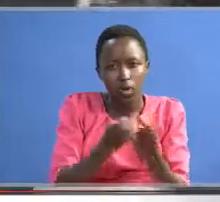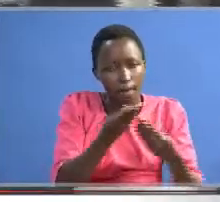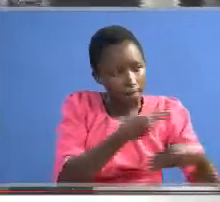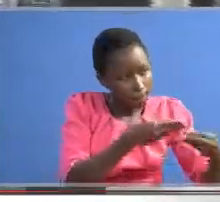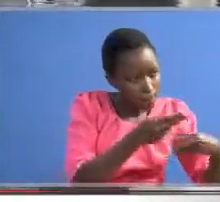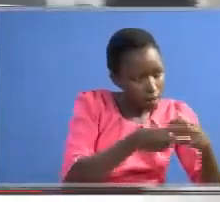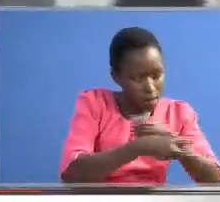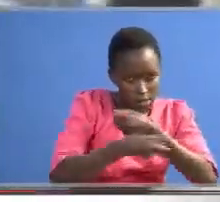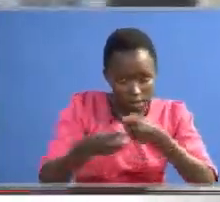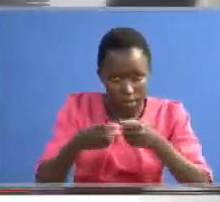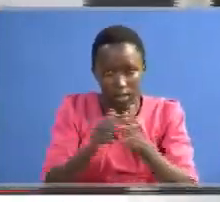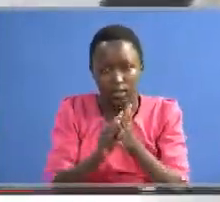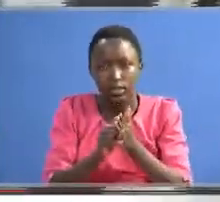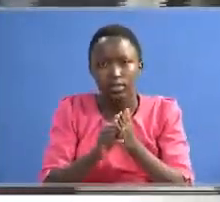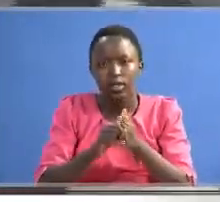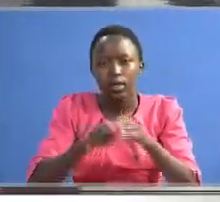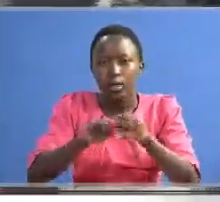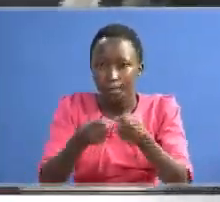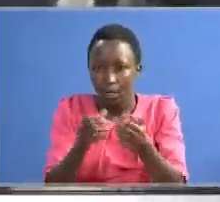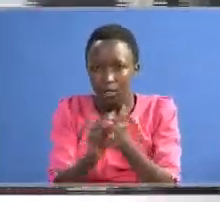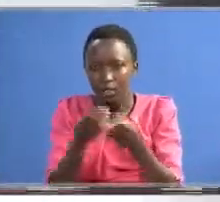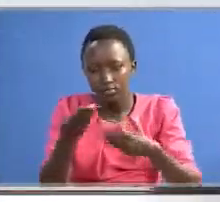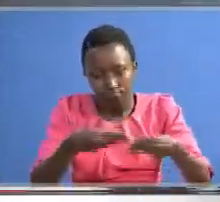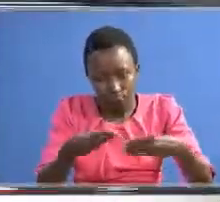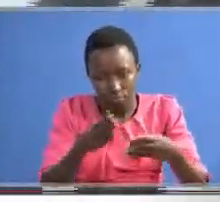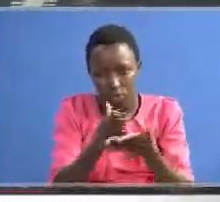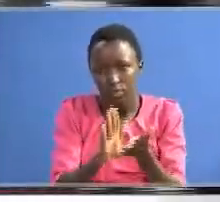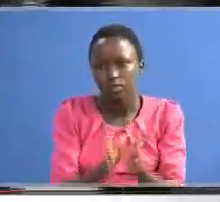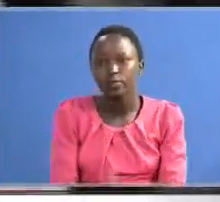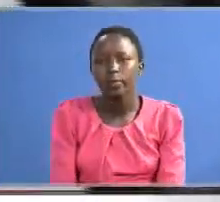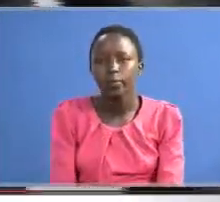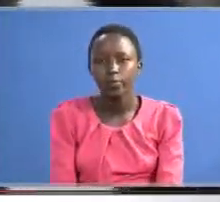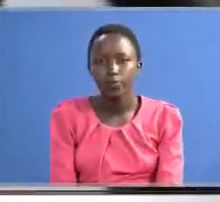by stealing cars, chopping them off and selling them as parts.